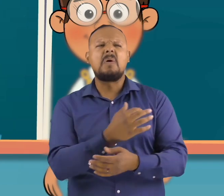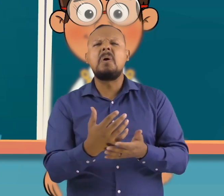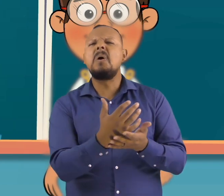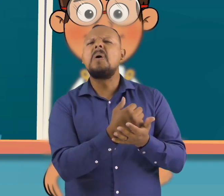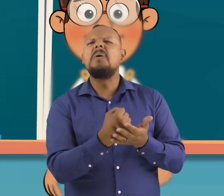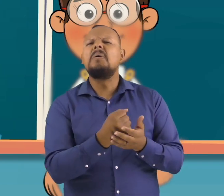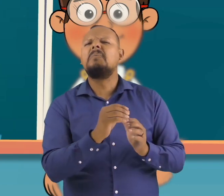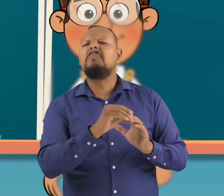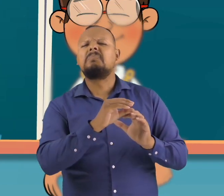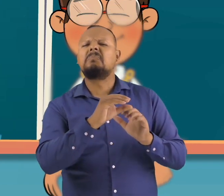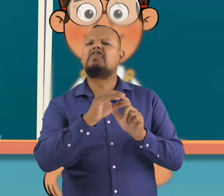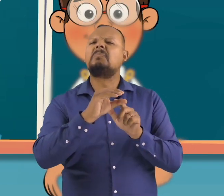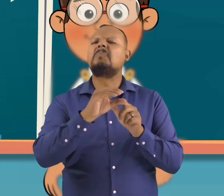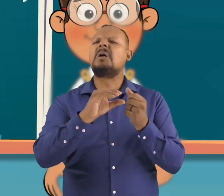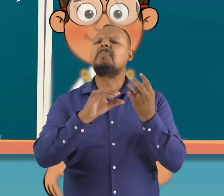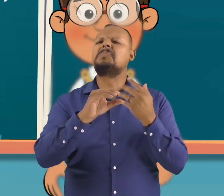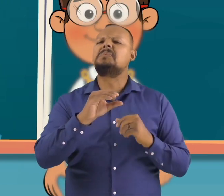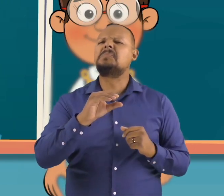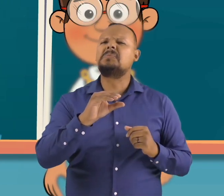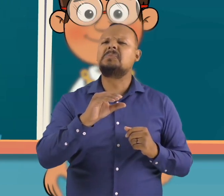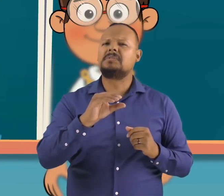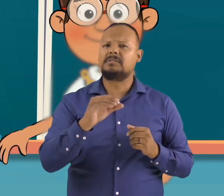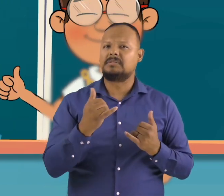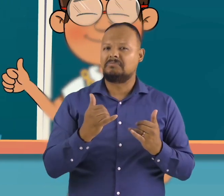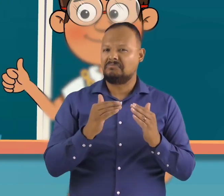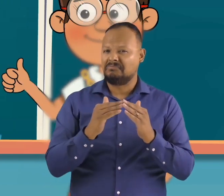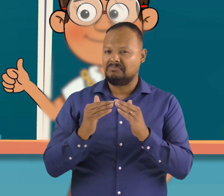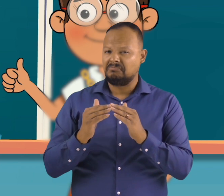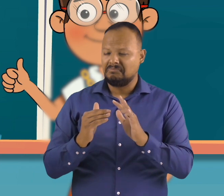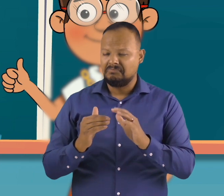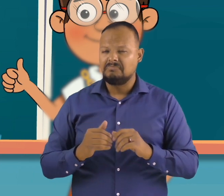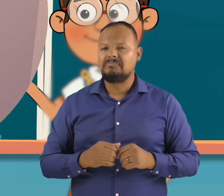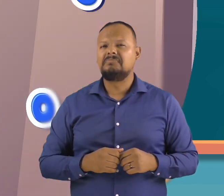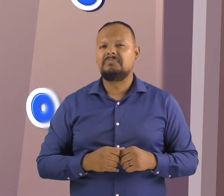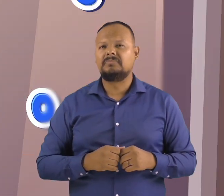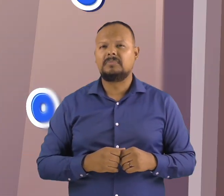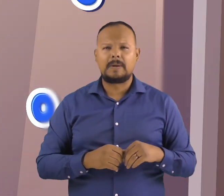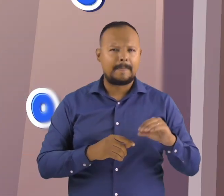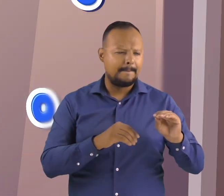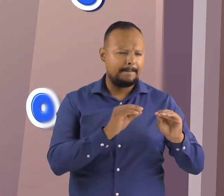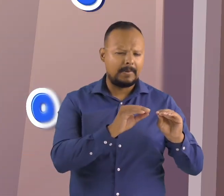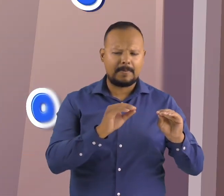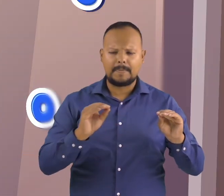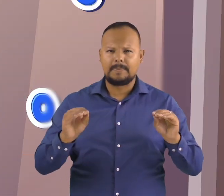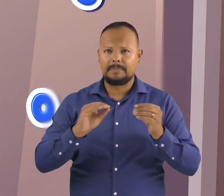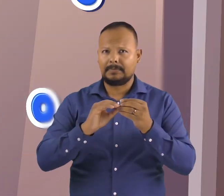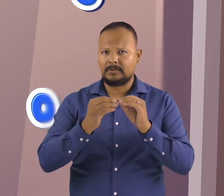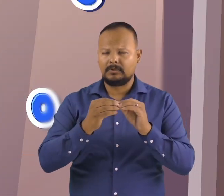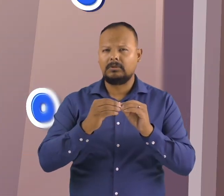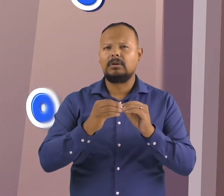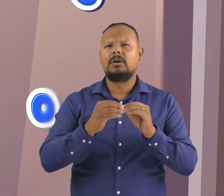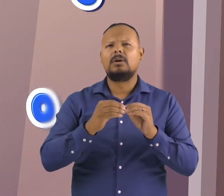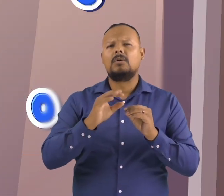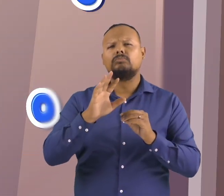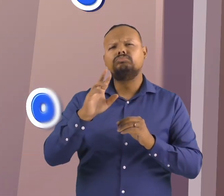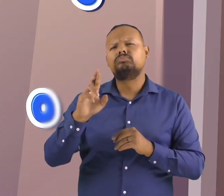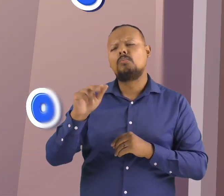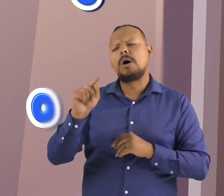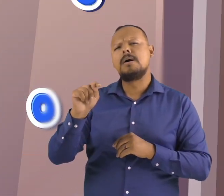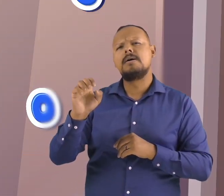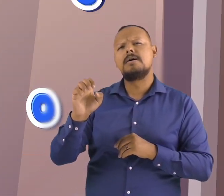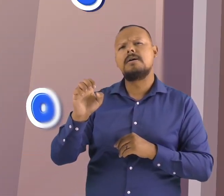Let's use our handy-dandy math equation to figure it out together. First, though, we have to convert the